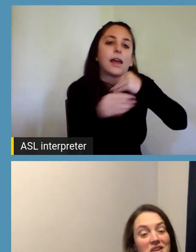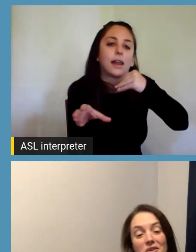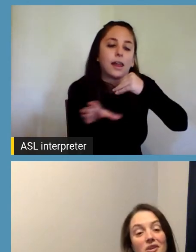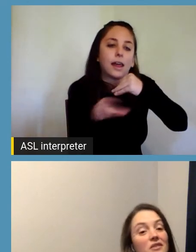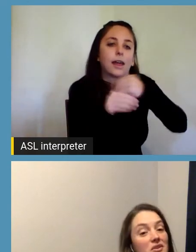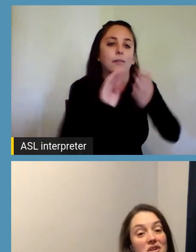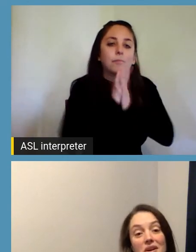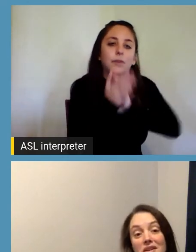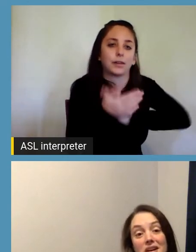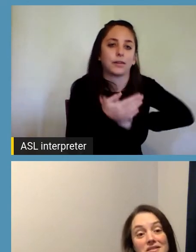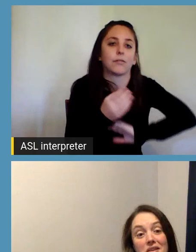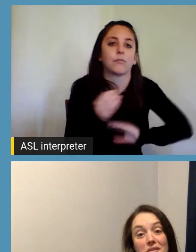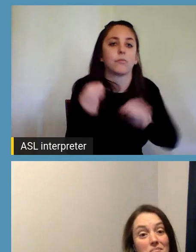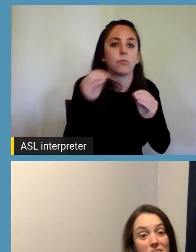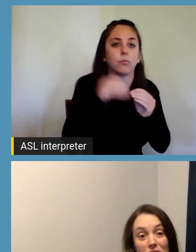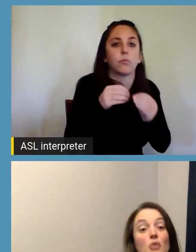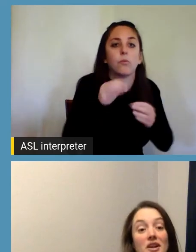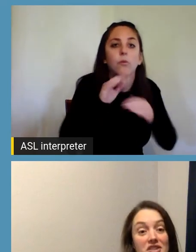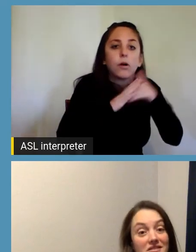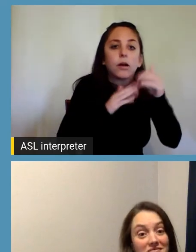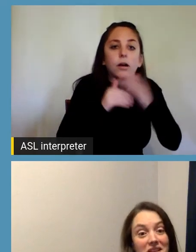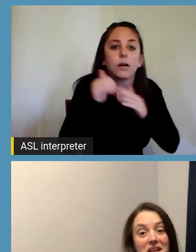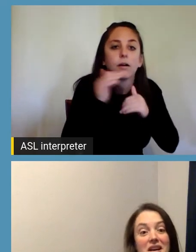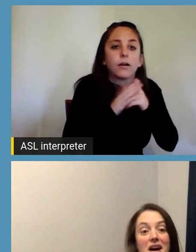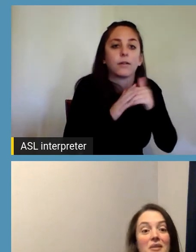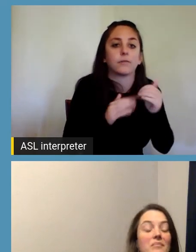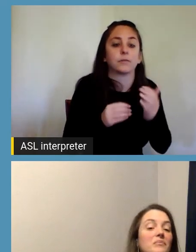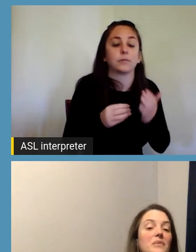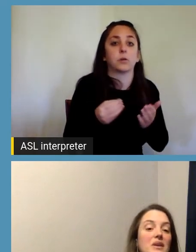organization, let's say you're all volunteer run that has no budget,